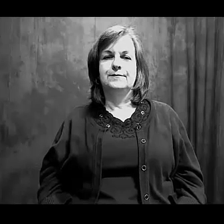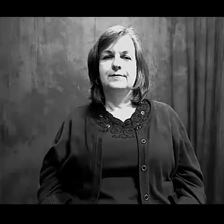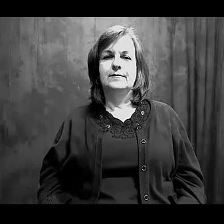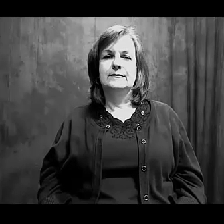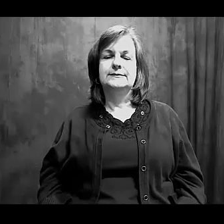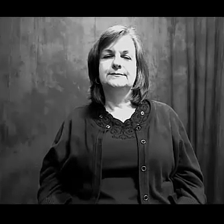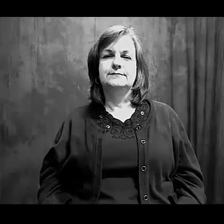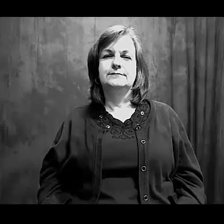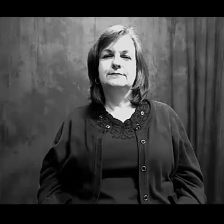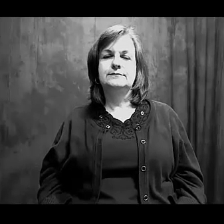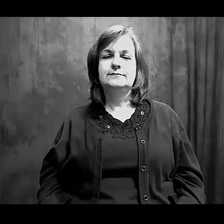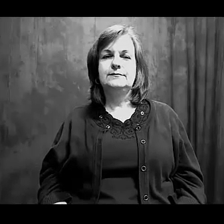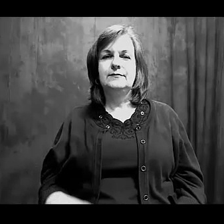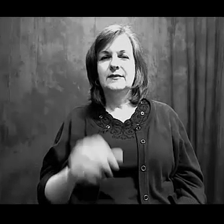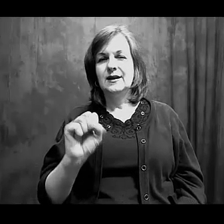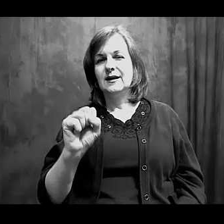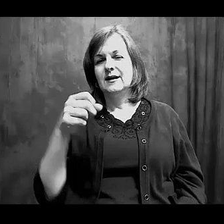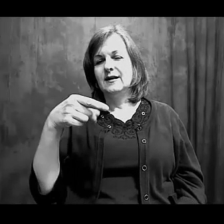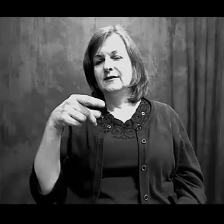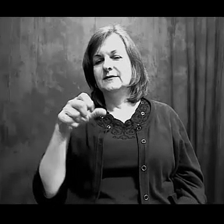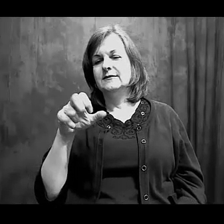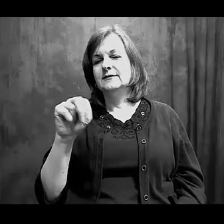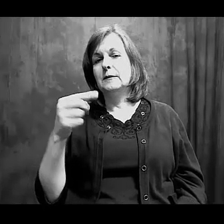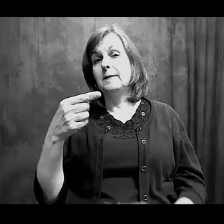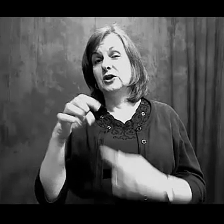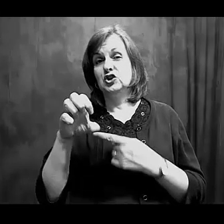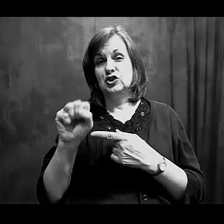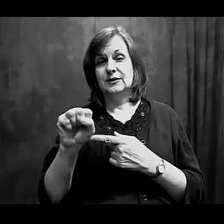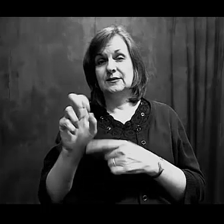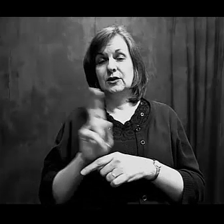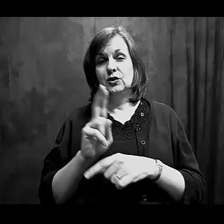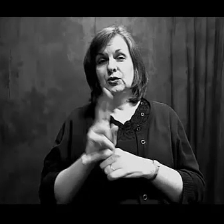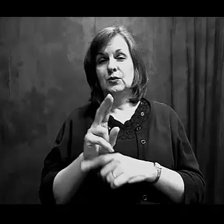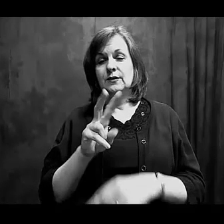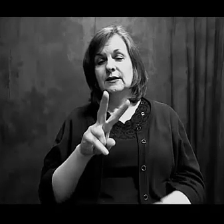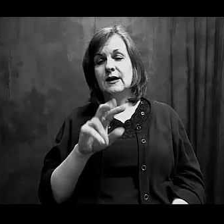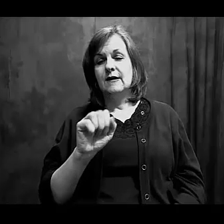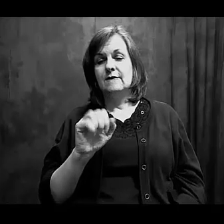Depending on the type of organism, sponges actually use vacuoles,